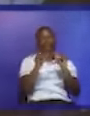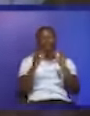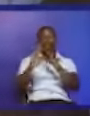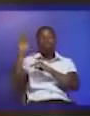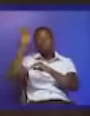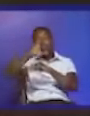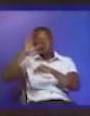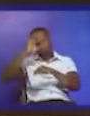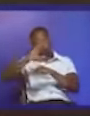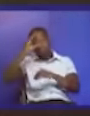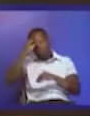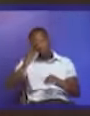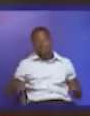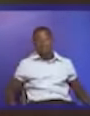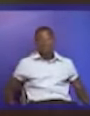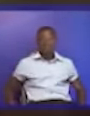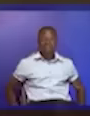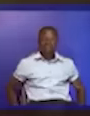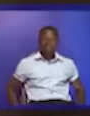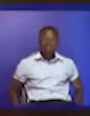man.